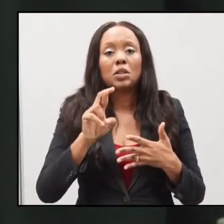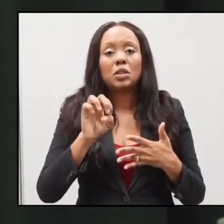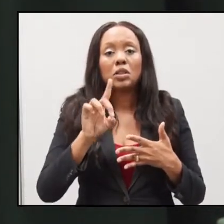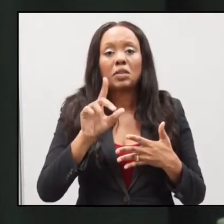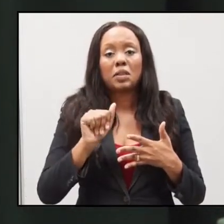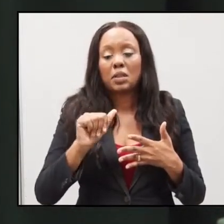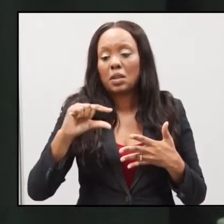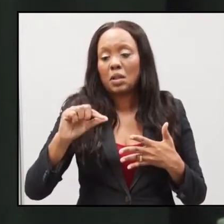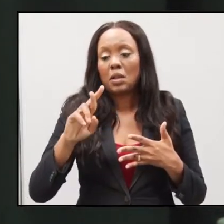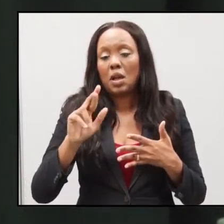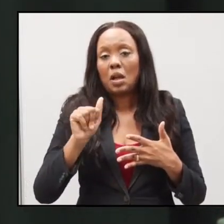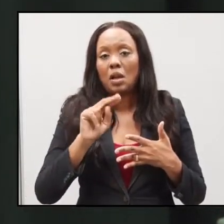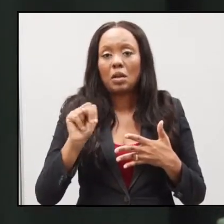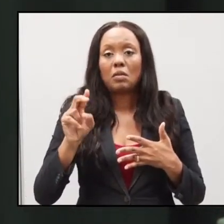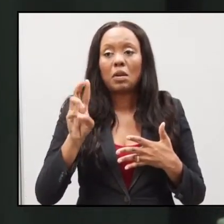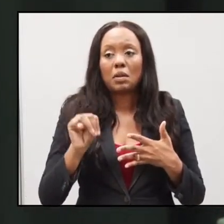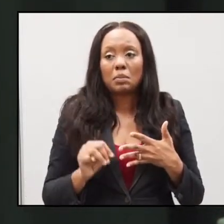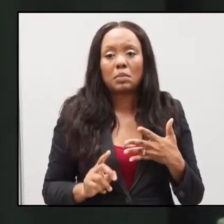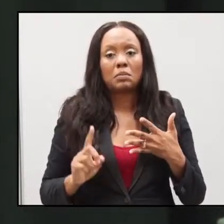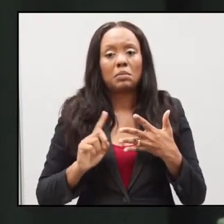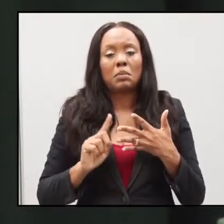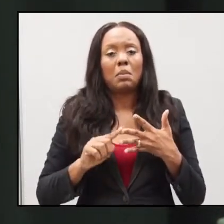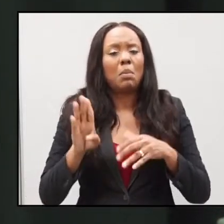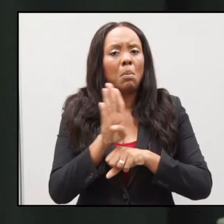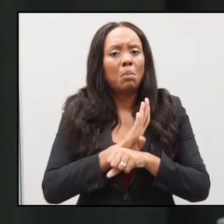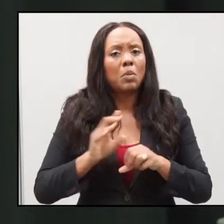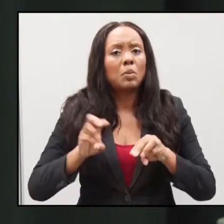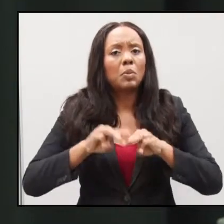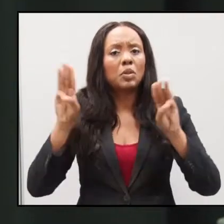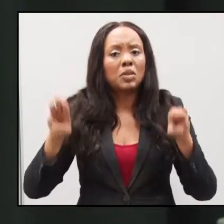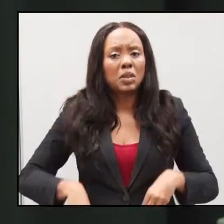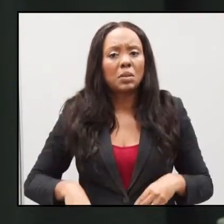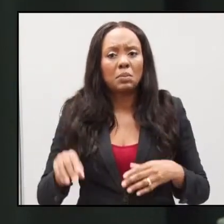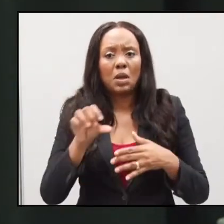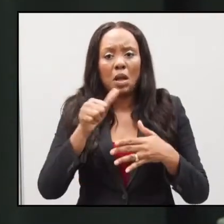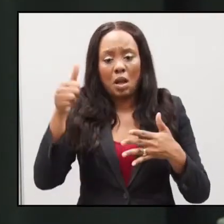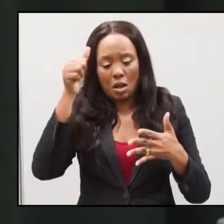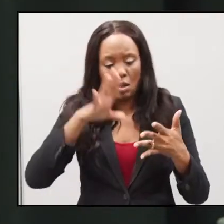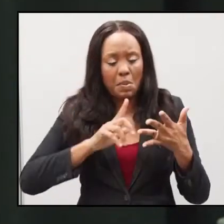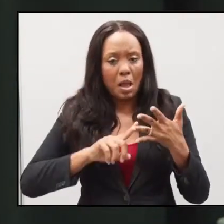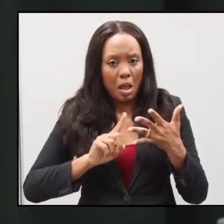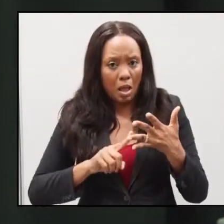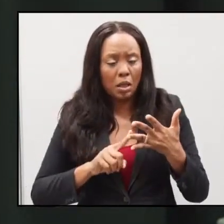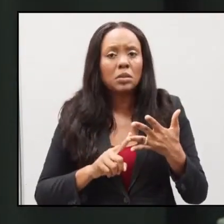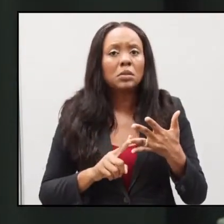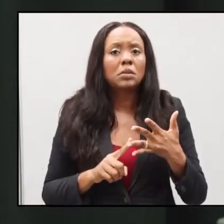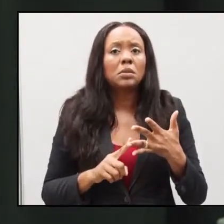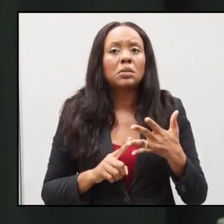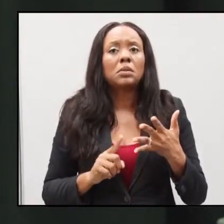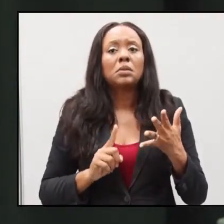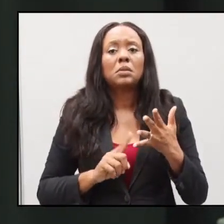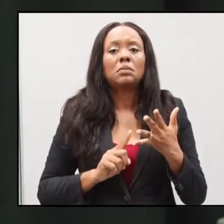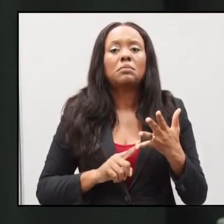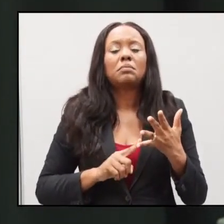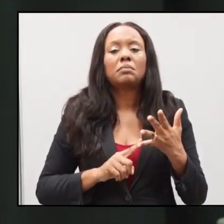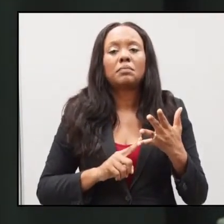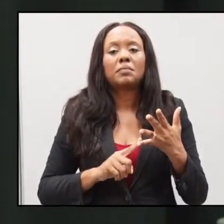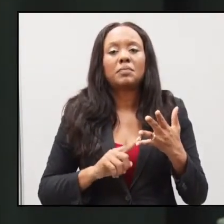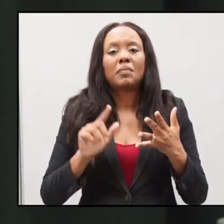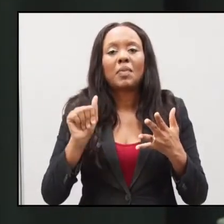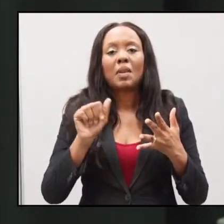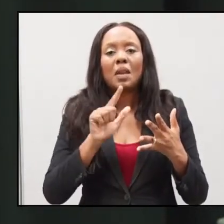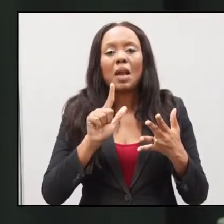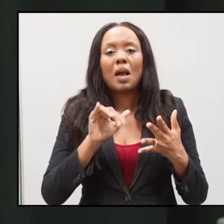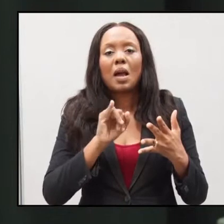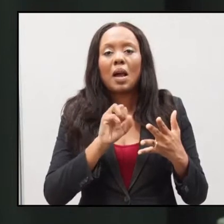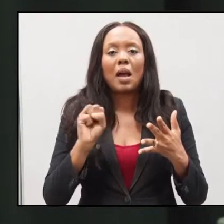office, and the Barbados Museum and Historical Society, Kevin Farmer, Alessandra Cummins, and